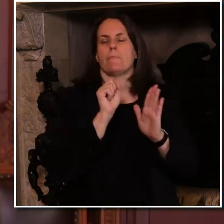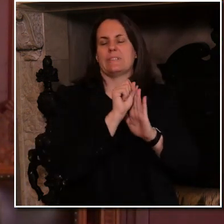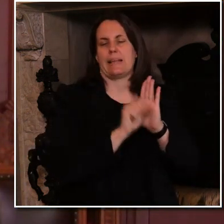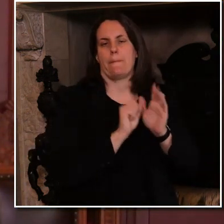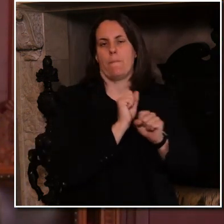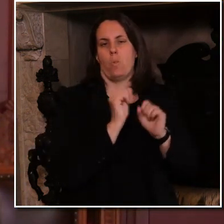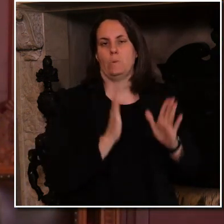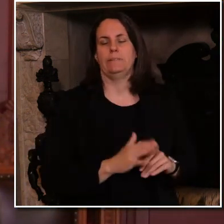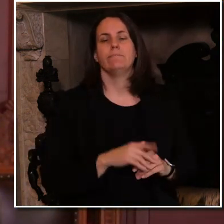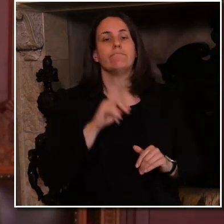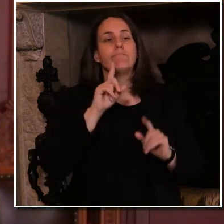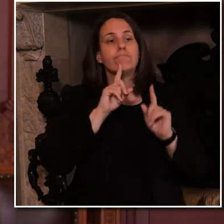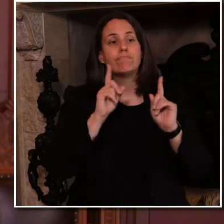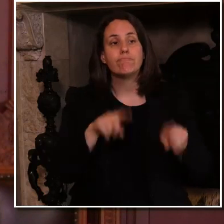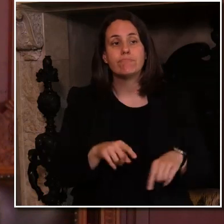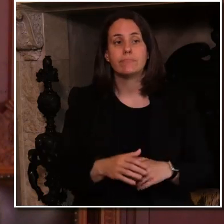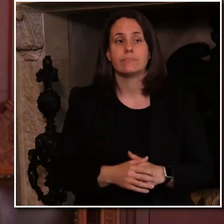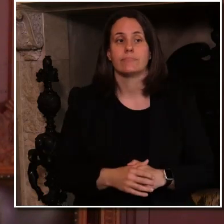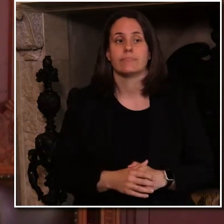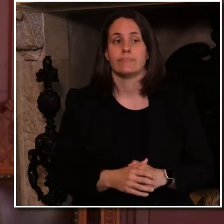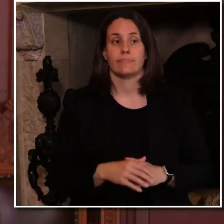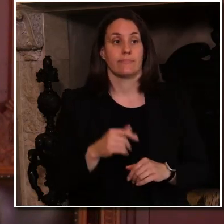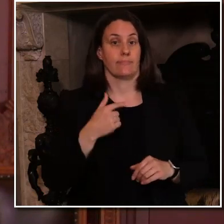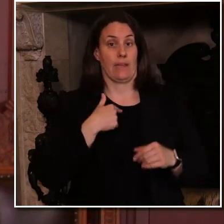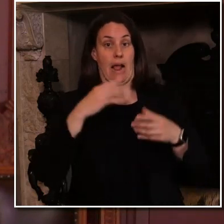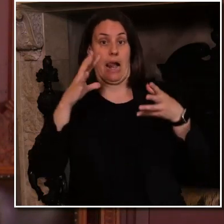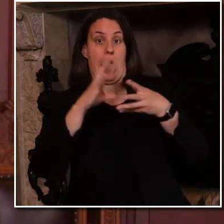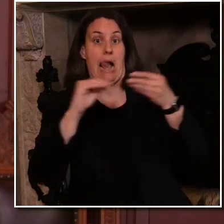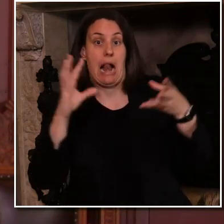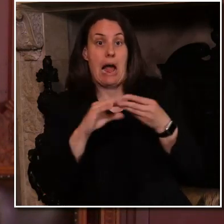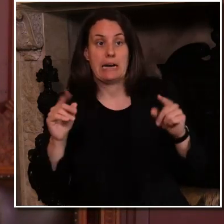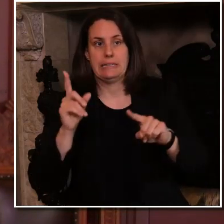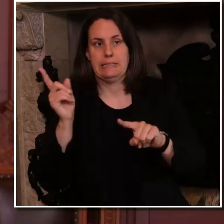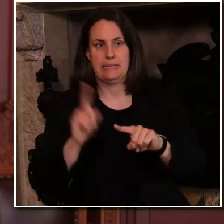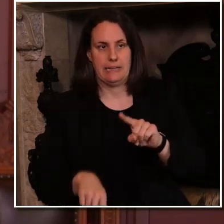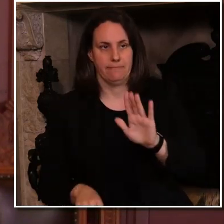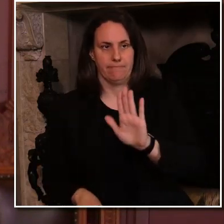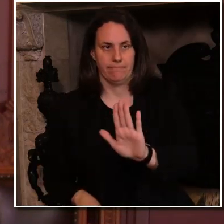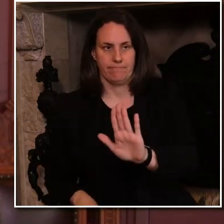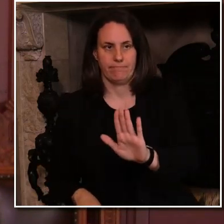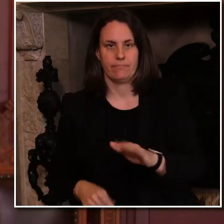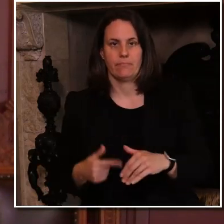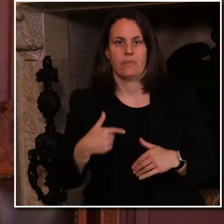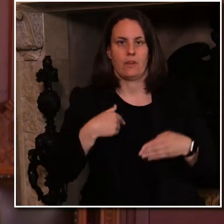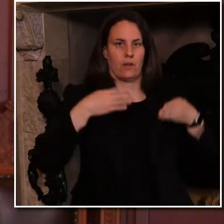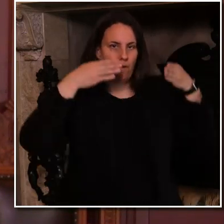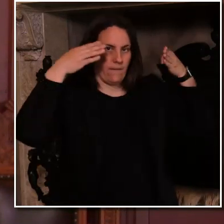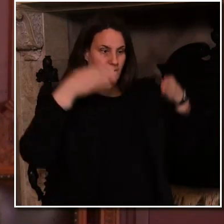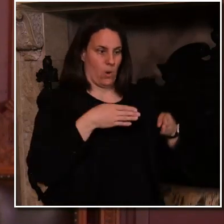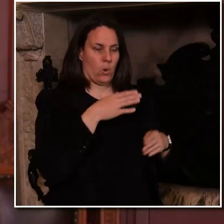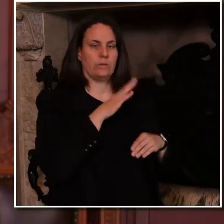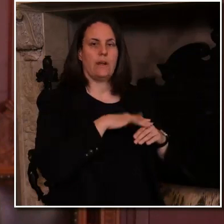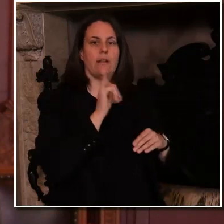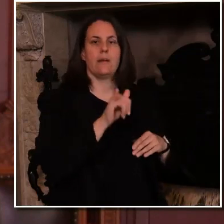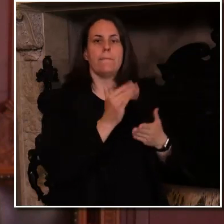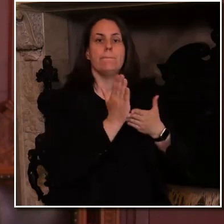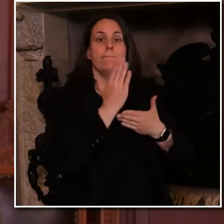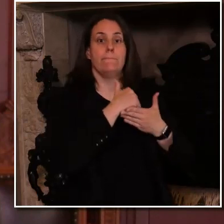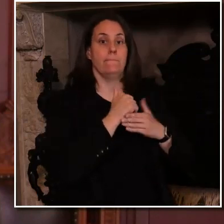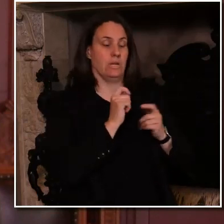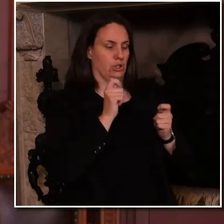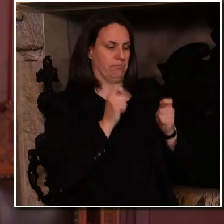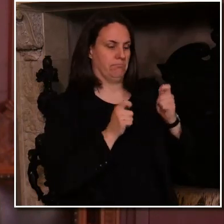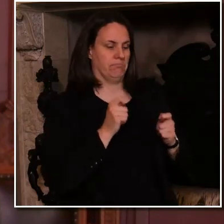5% piece done. As we go forward, we will take a look at everything, and it relates to our budget